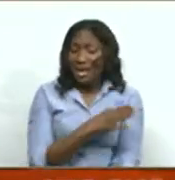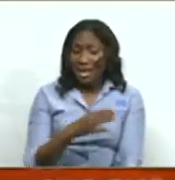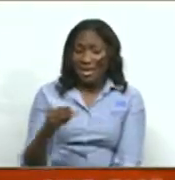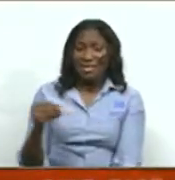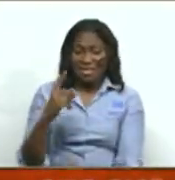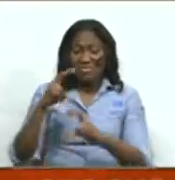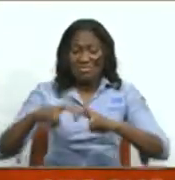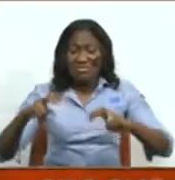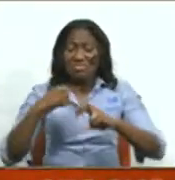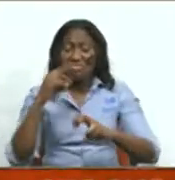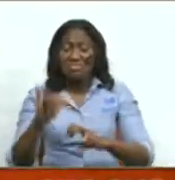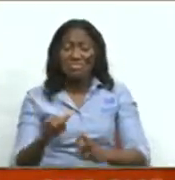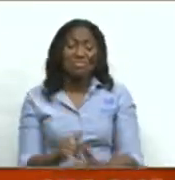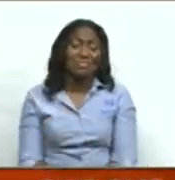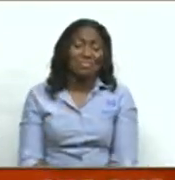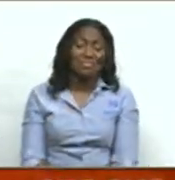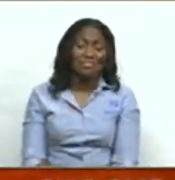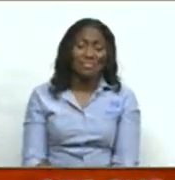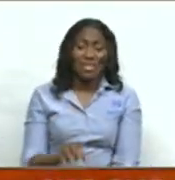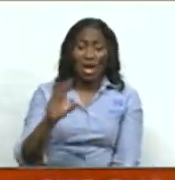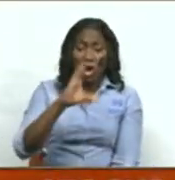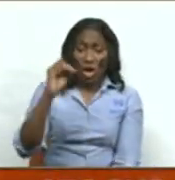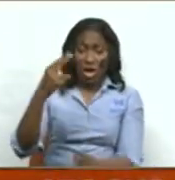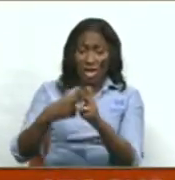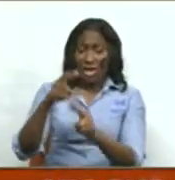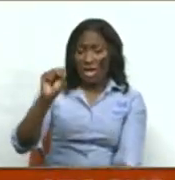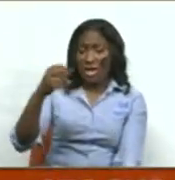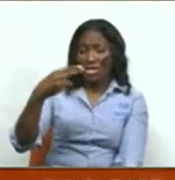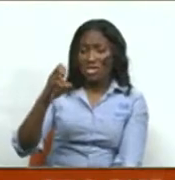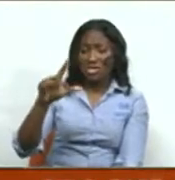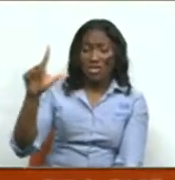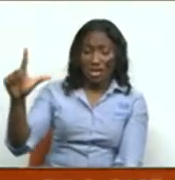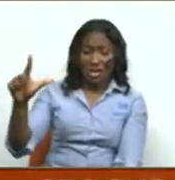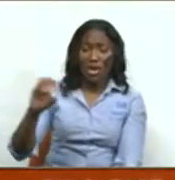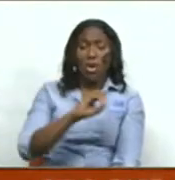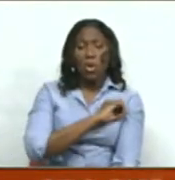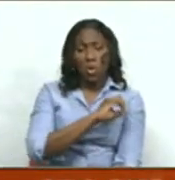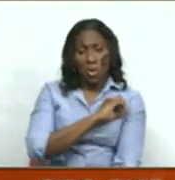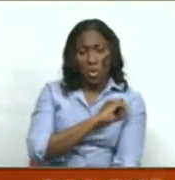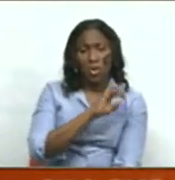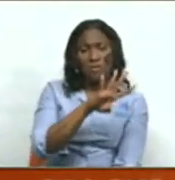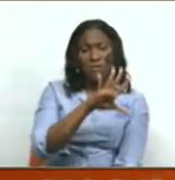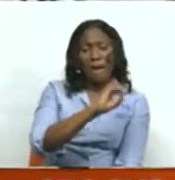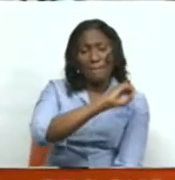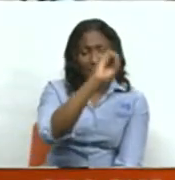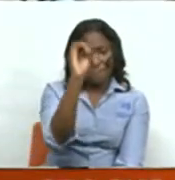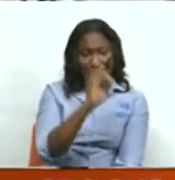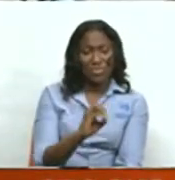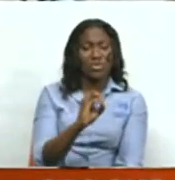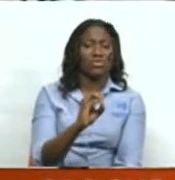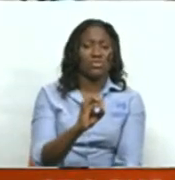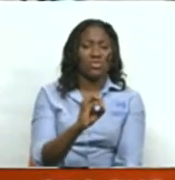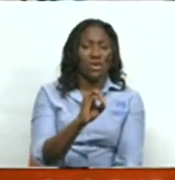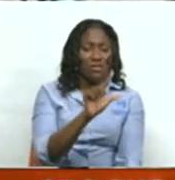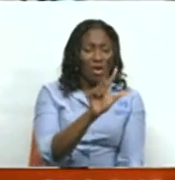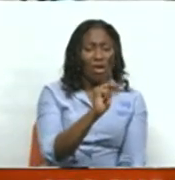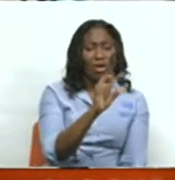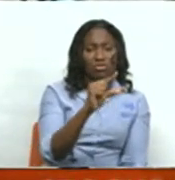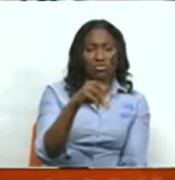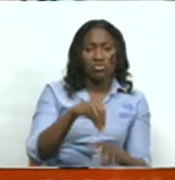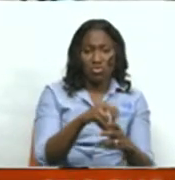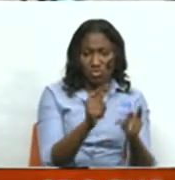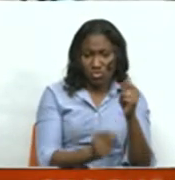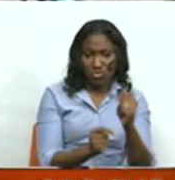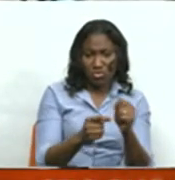latest industry estimates. Shell currently owns a 45% stake in Atlantic LNG, having finalized a restructuring